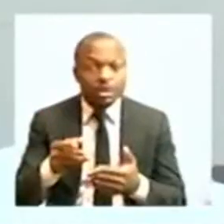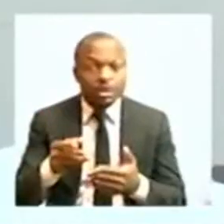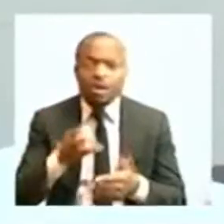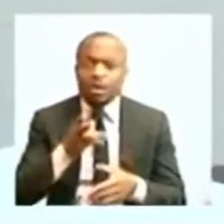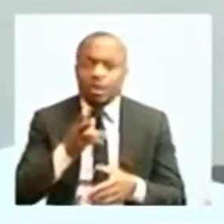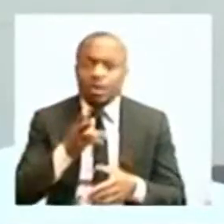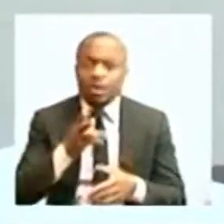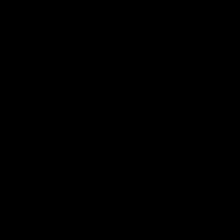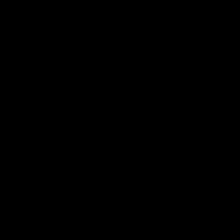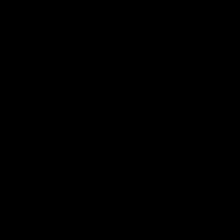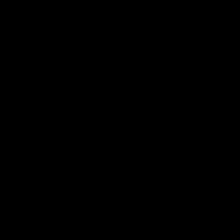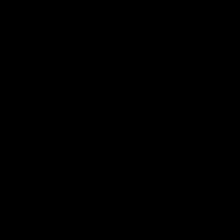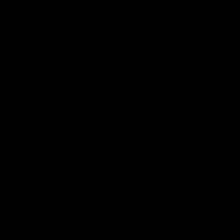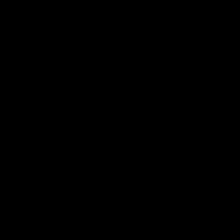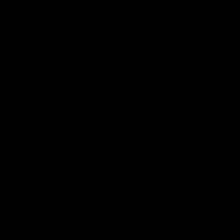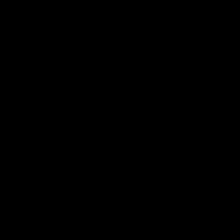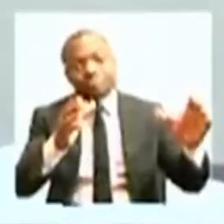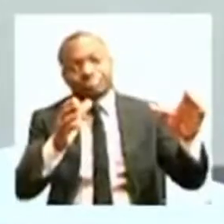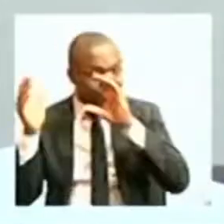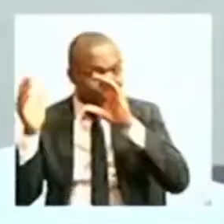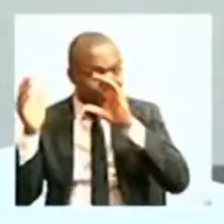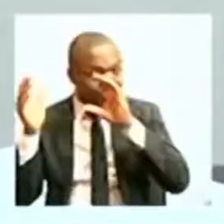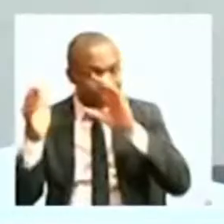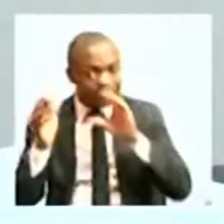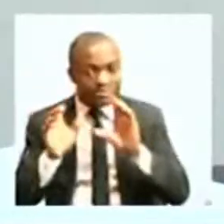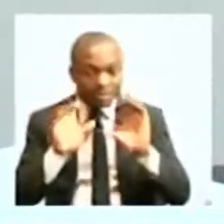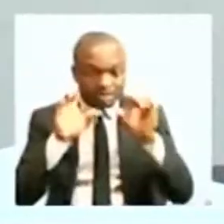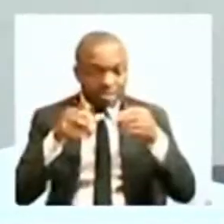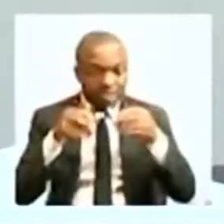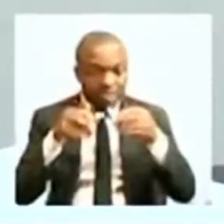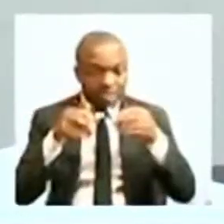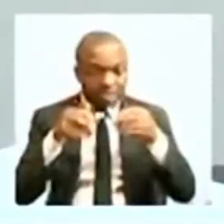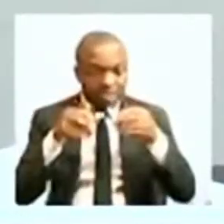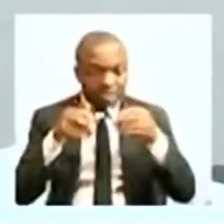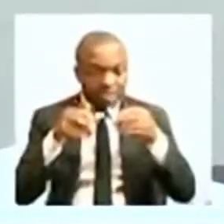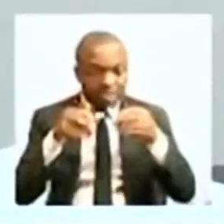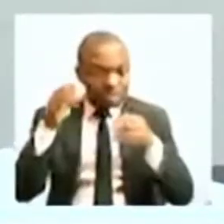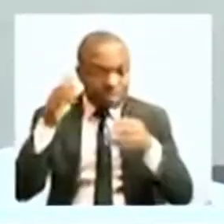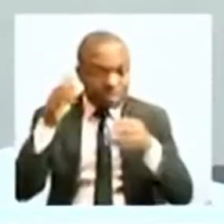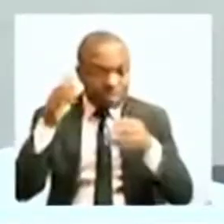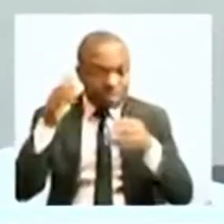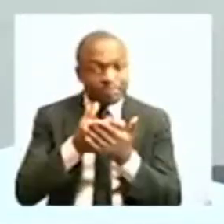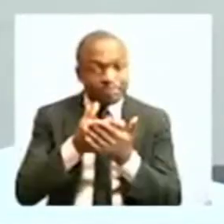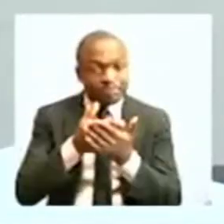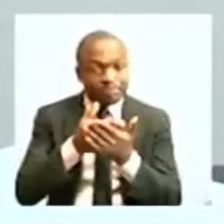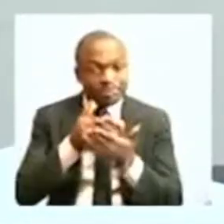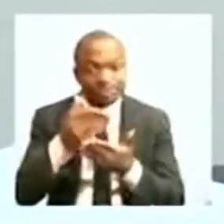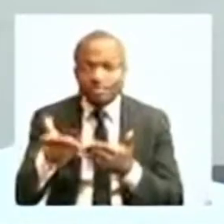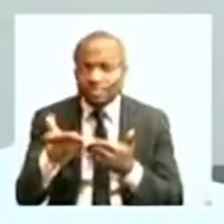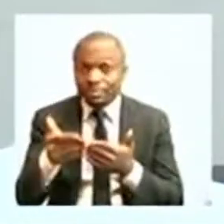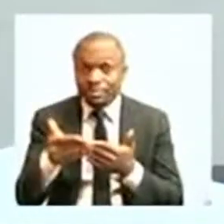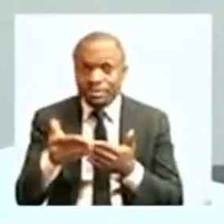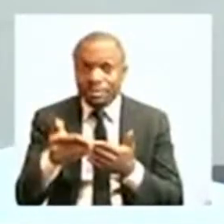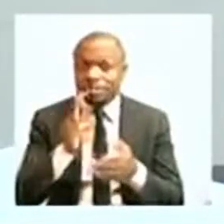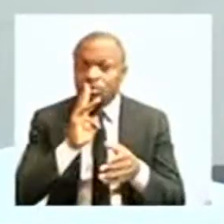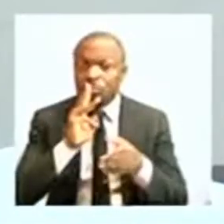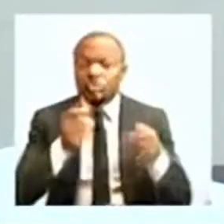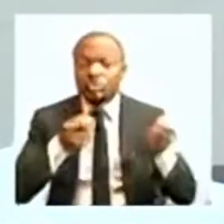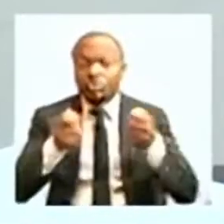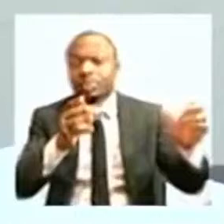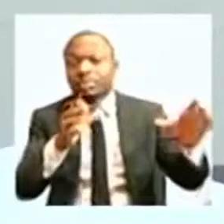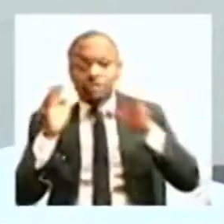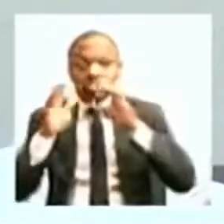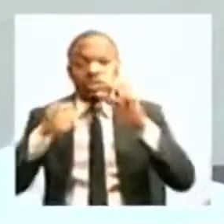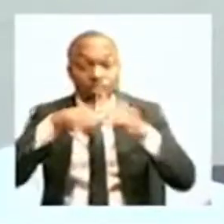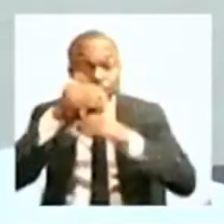bowser. The council officers recommend from outside China, a company